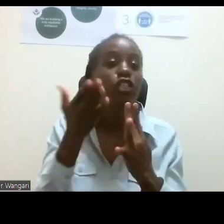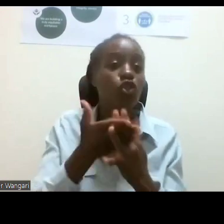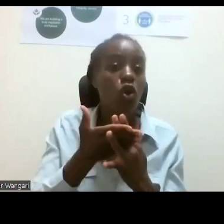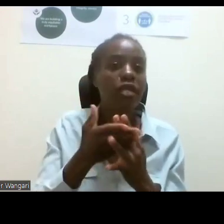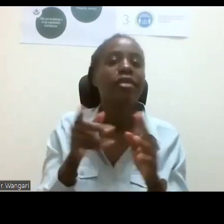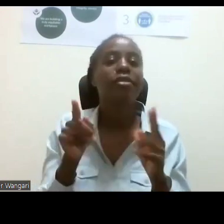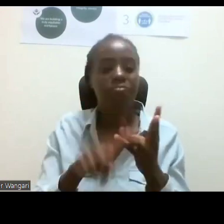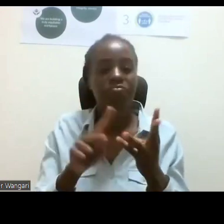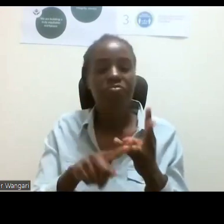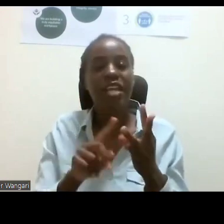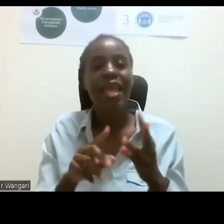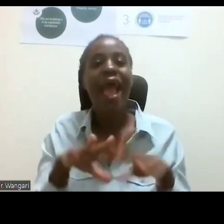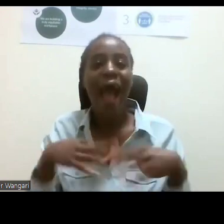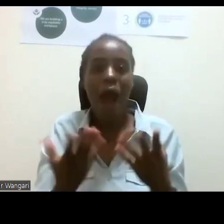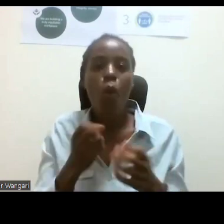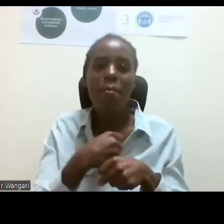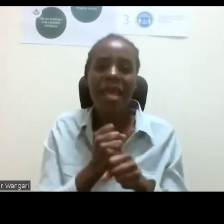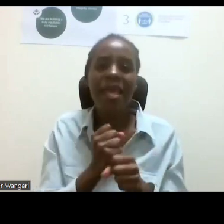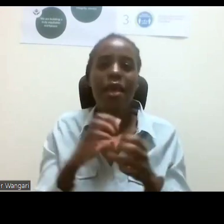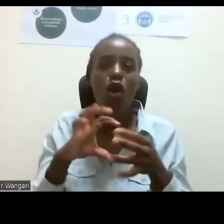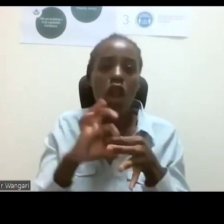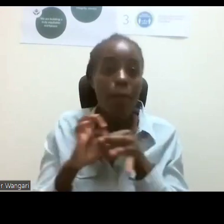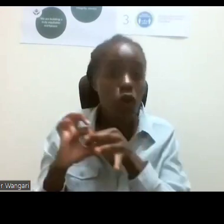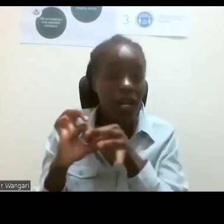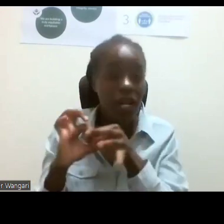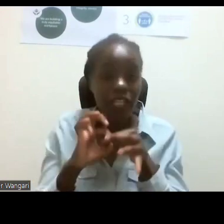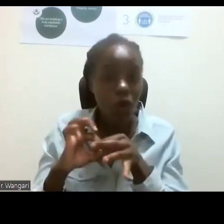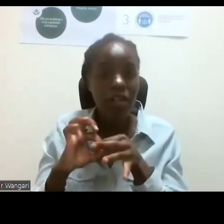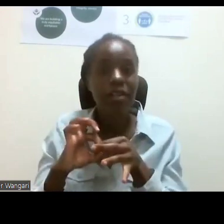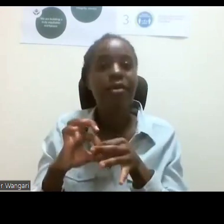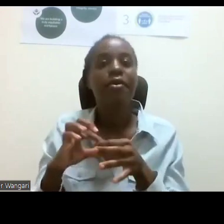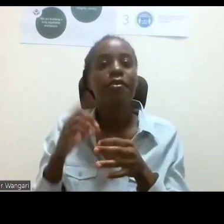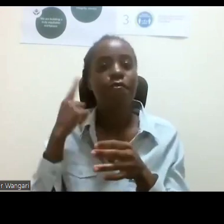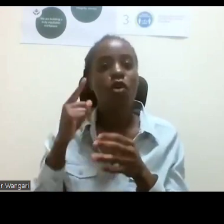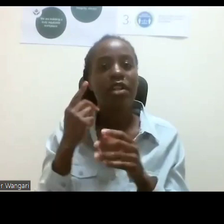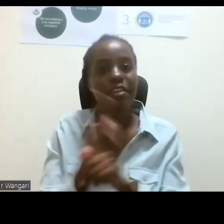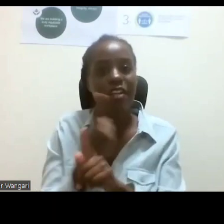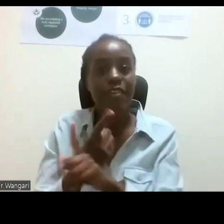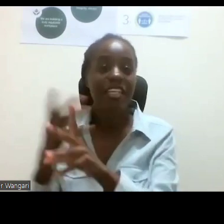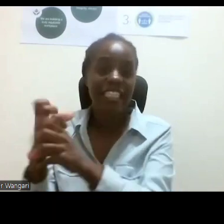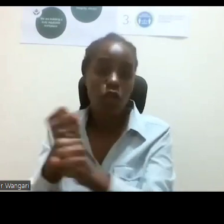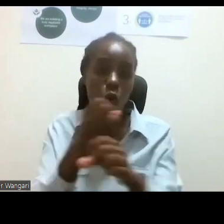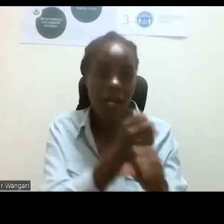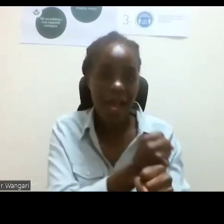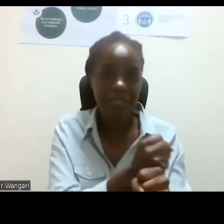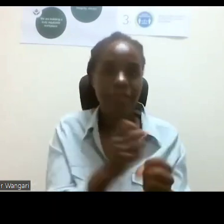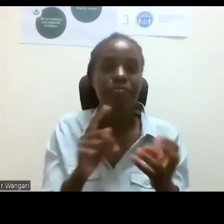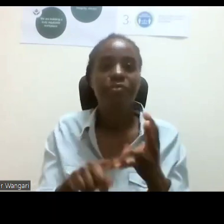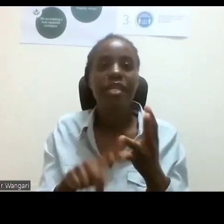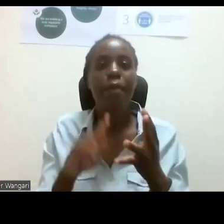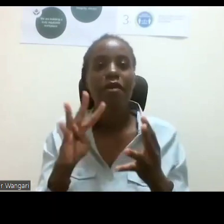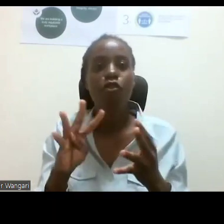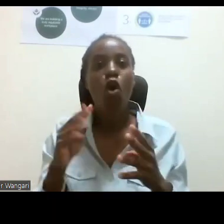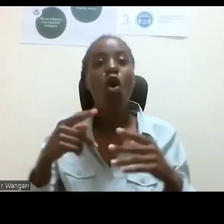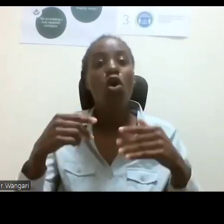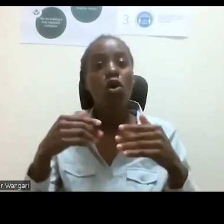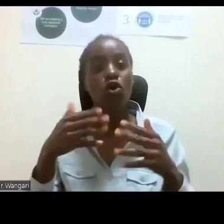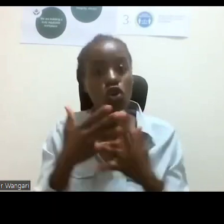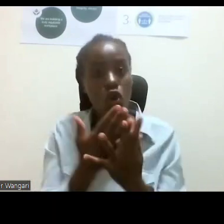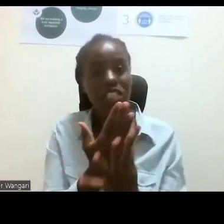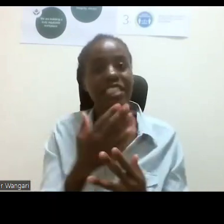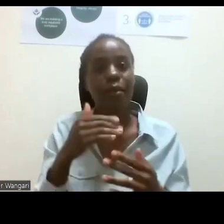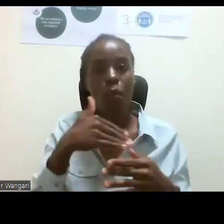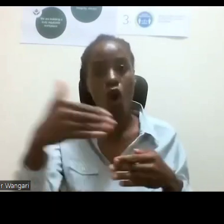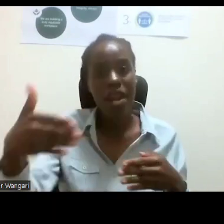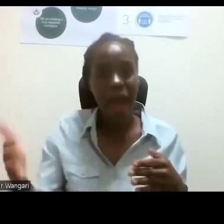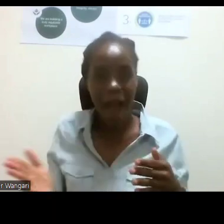for a unified fight against FGM. To address emerging trends in FGM, including cross-border practices, medicalized FGM, lowering